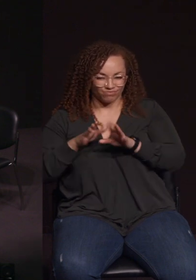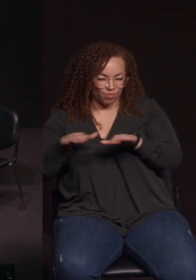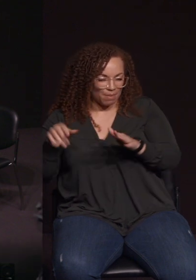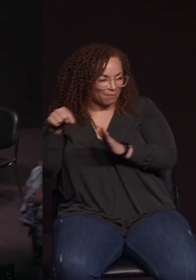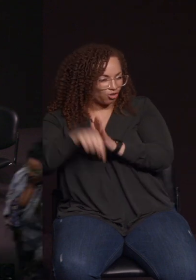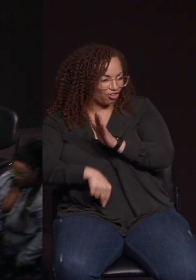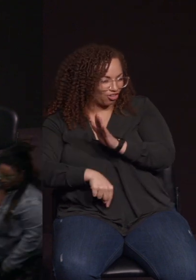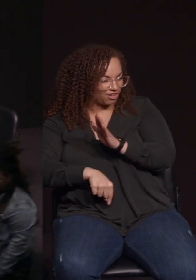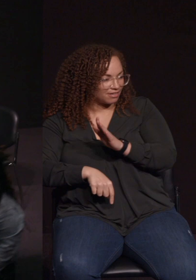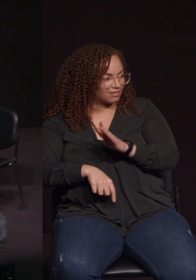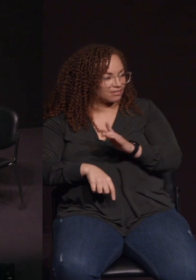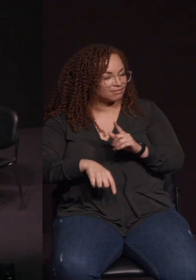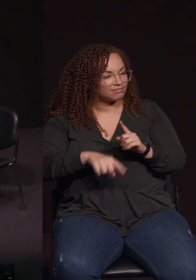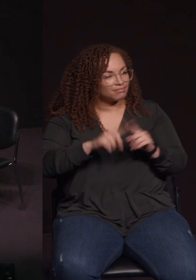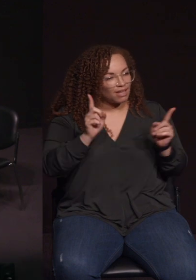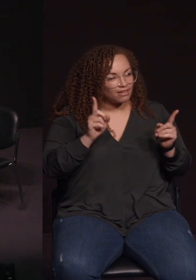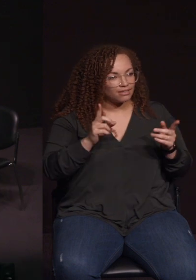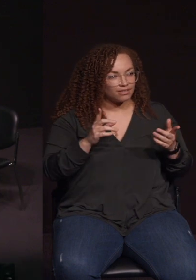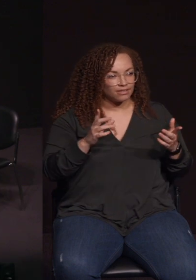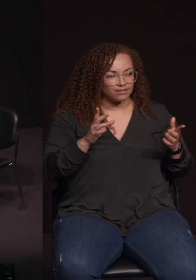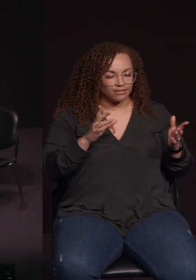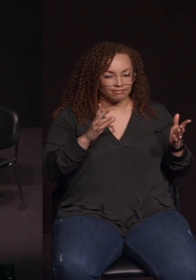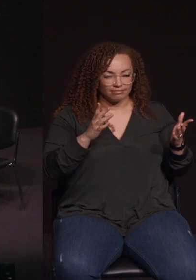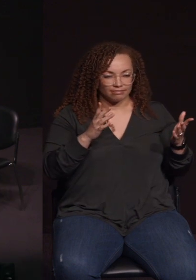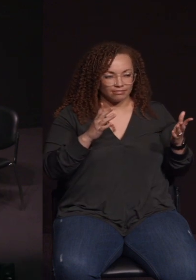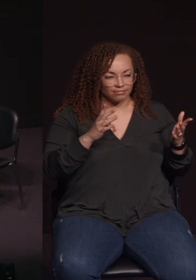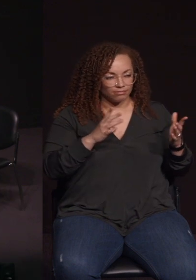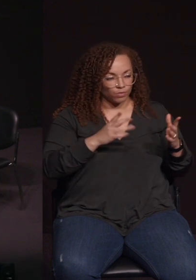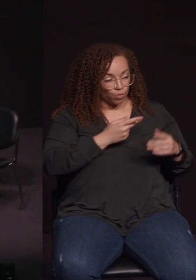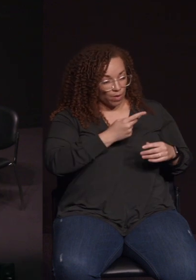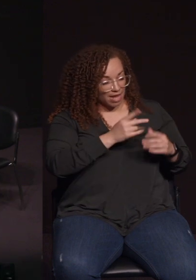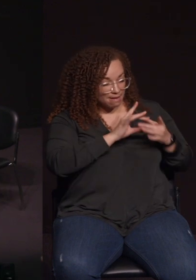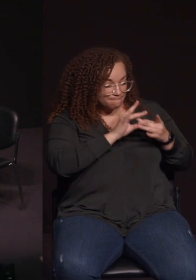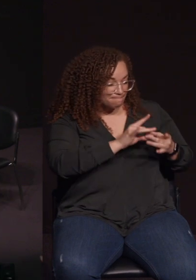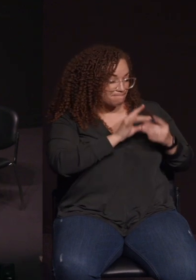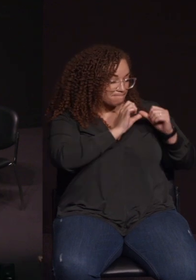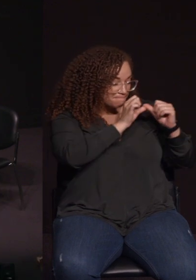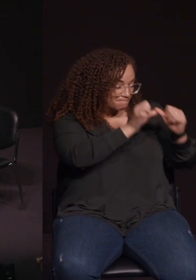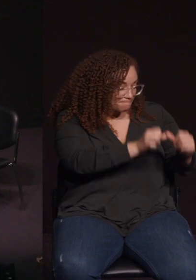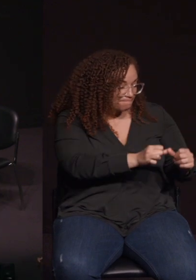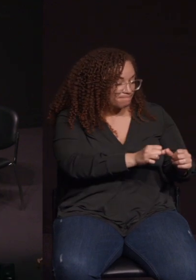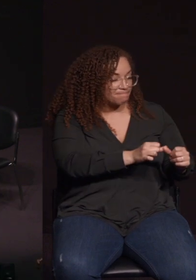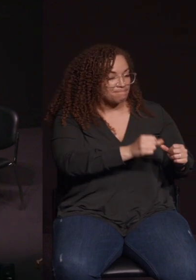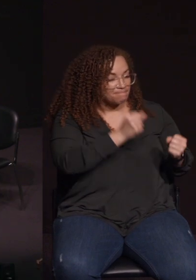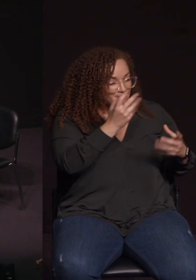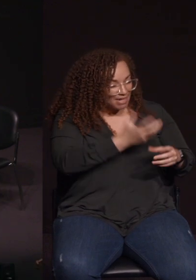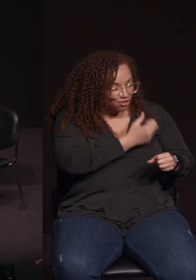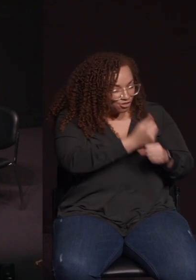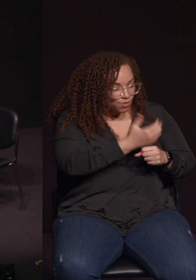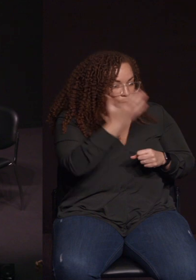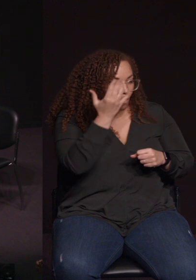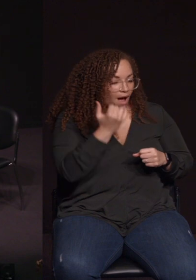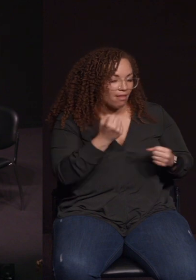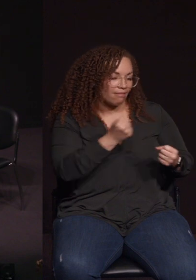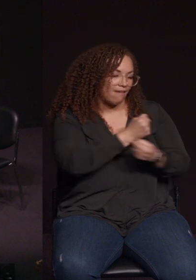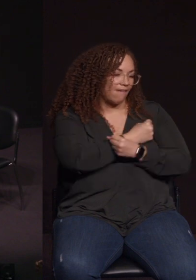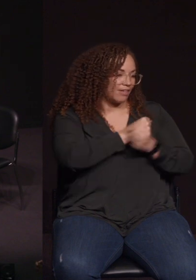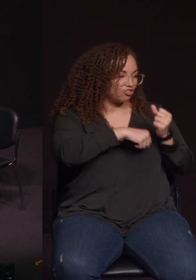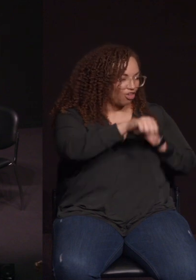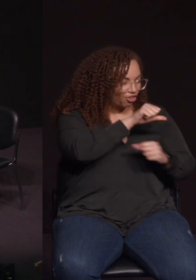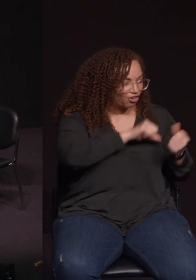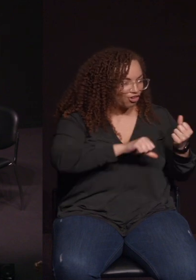us, I think, through the years is the fact that we love each other. And we share a similar experience, unbeknown to